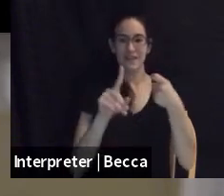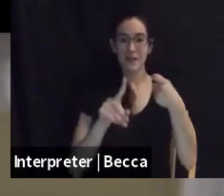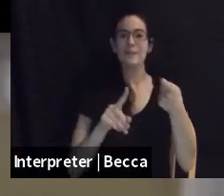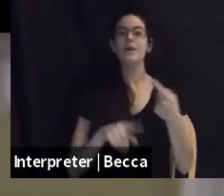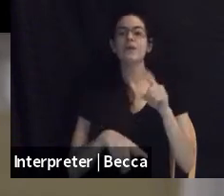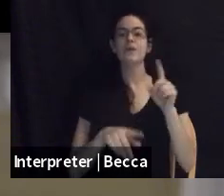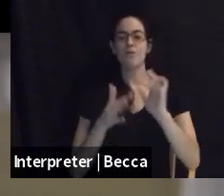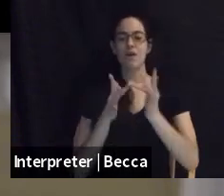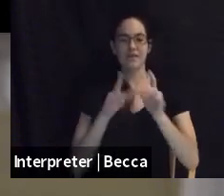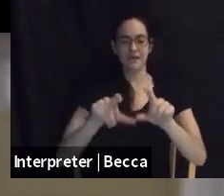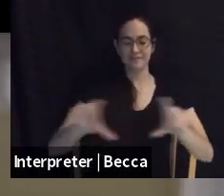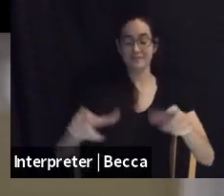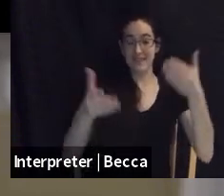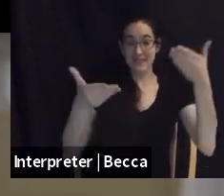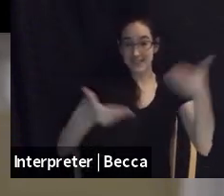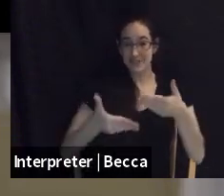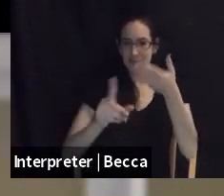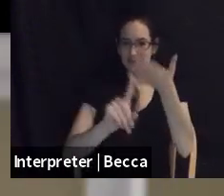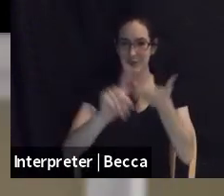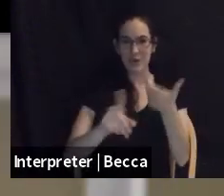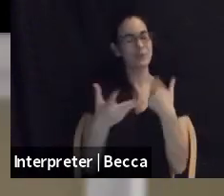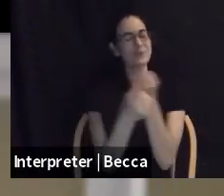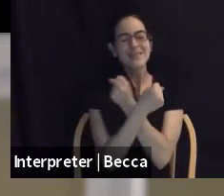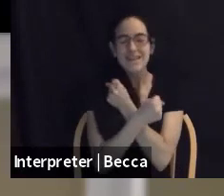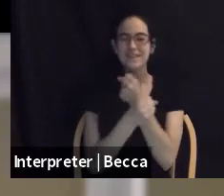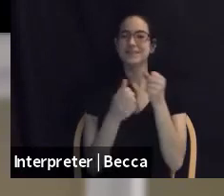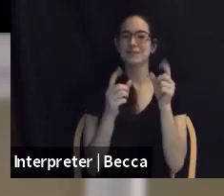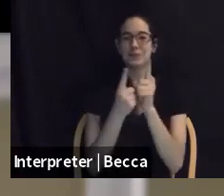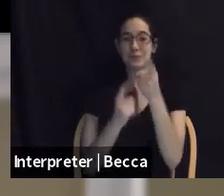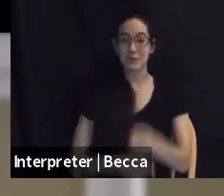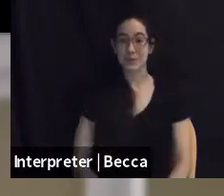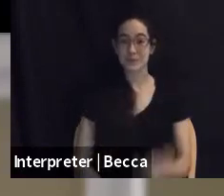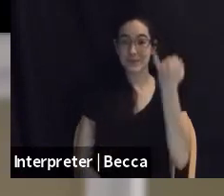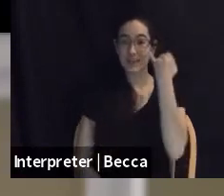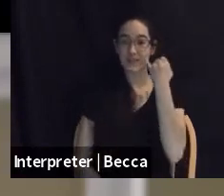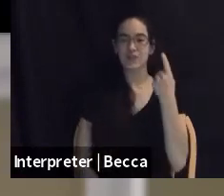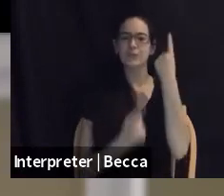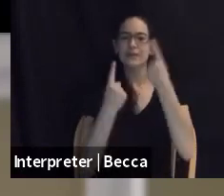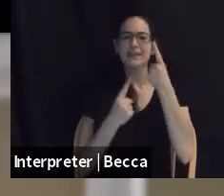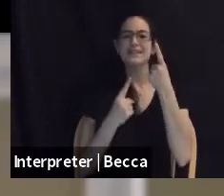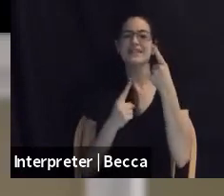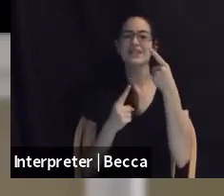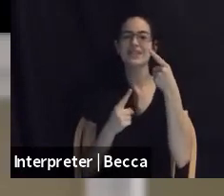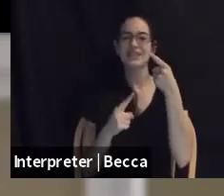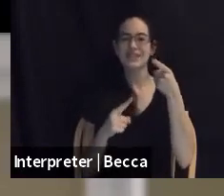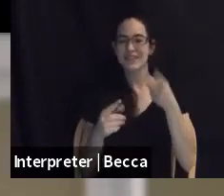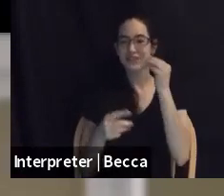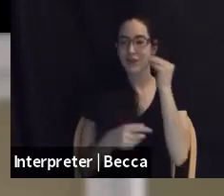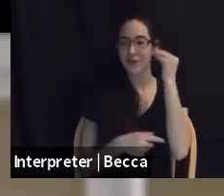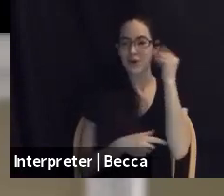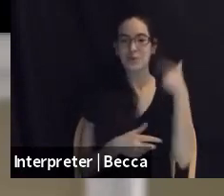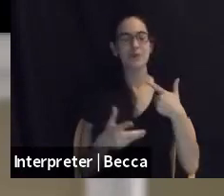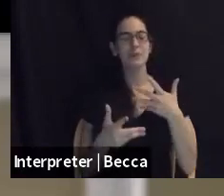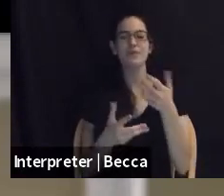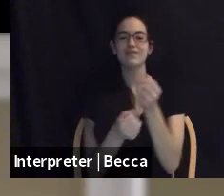gatewaychurch.com/connect and introduce yourself. We would love to meet you. If you consider Gateway your church home, then I would love to have you join us in your giving as we